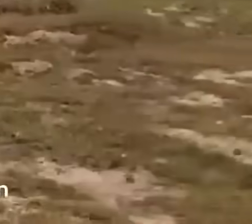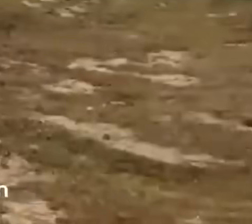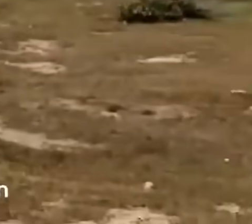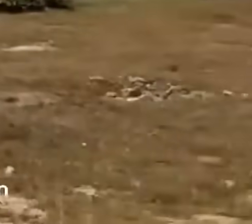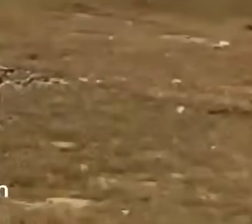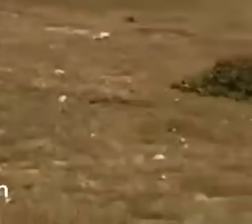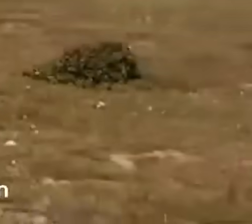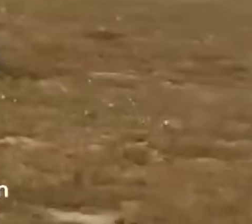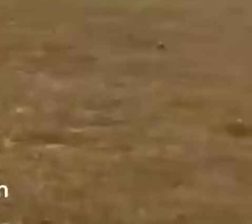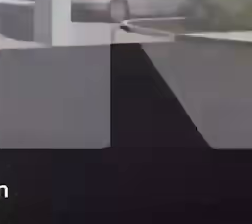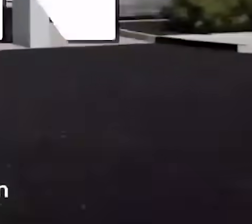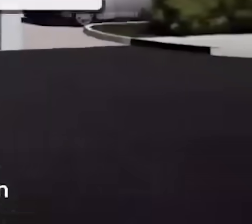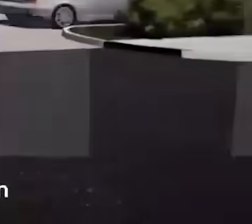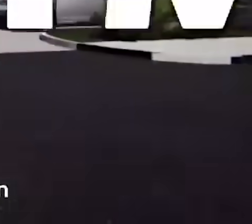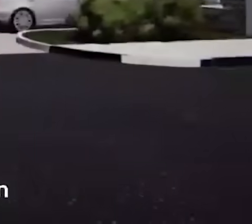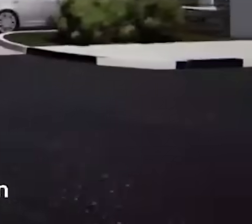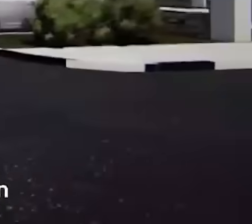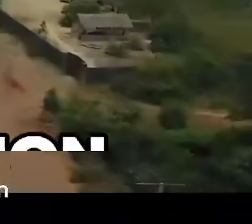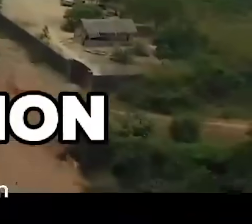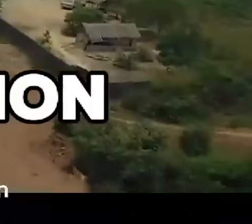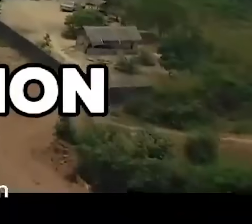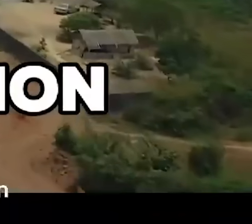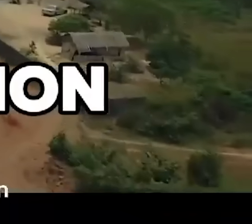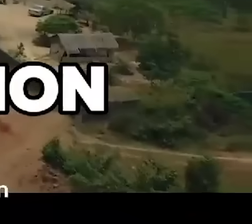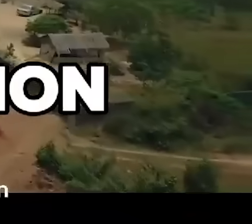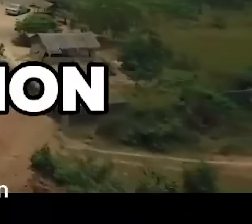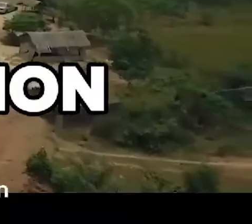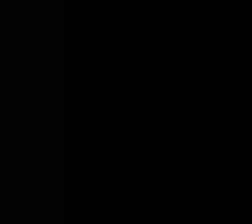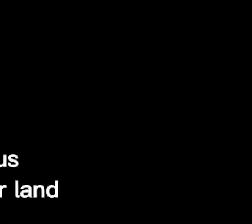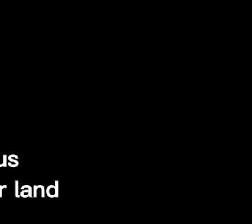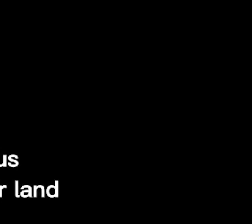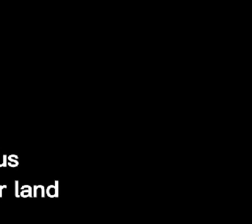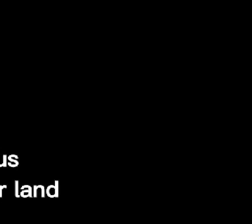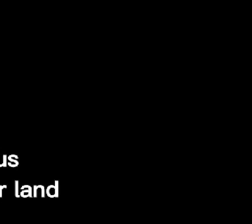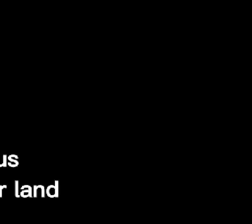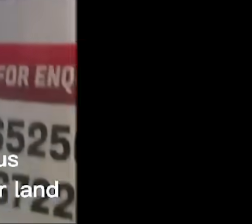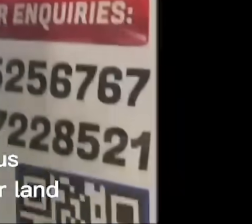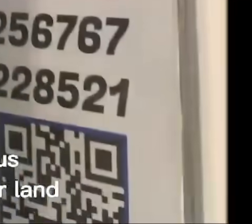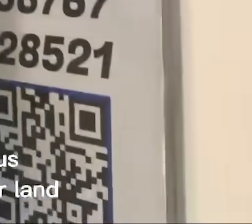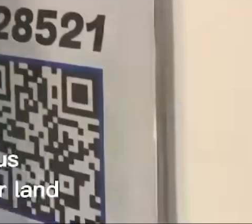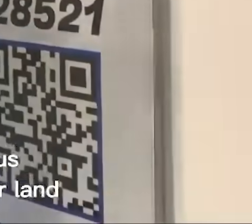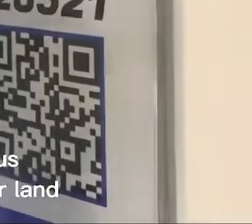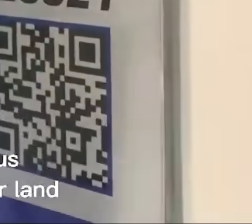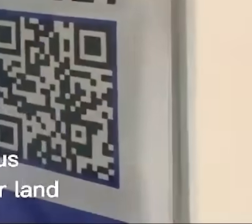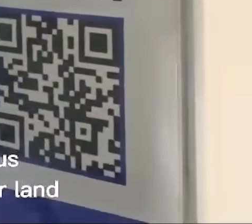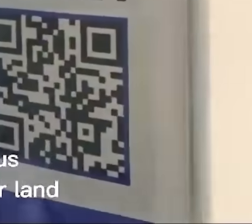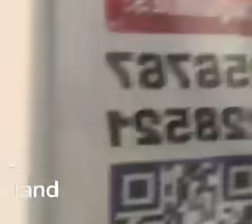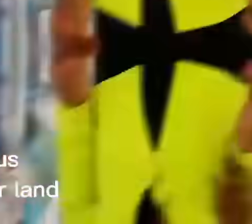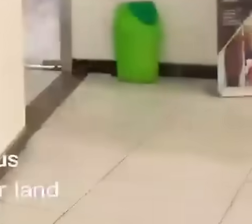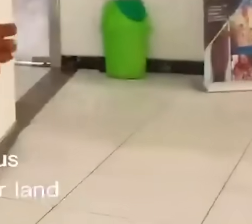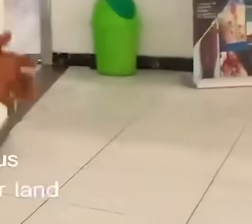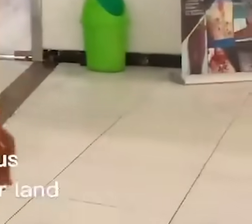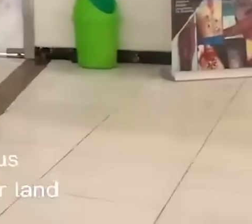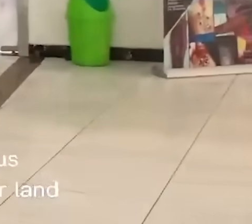properties that have certain titles, resident investments, and in strategic locations. Over the years, smart investors have